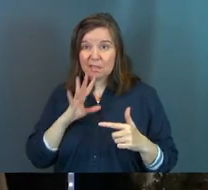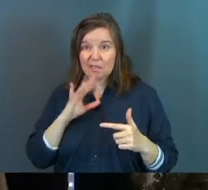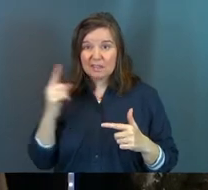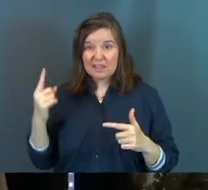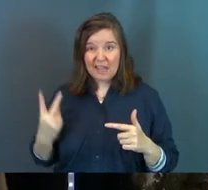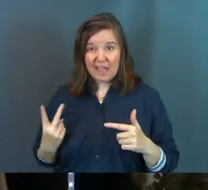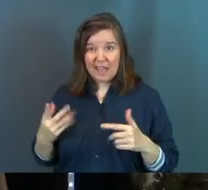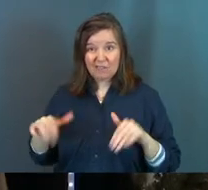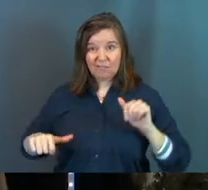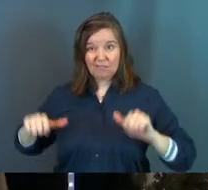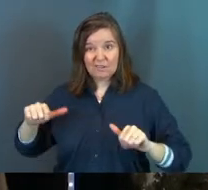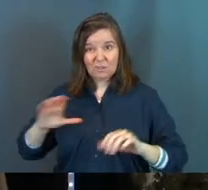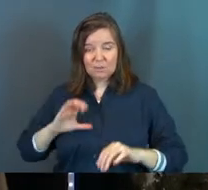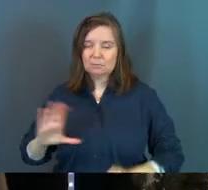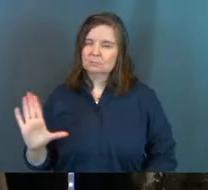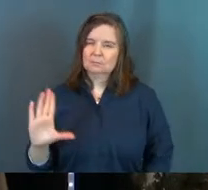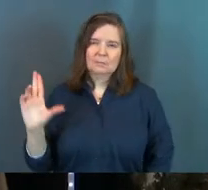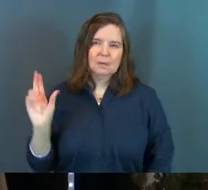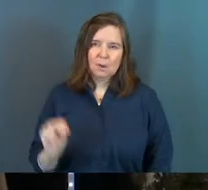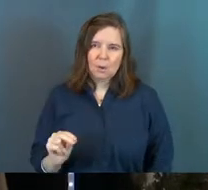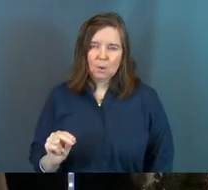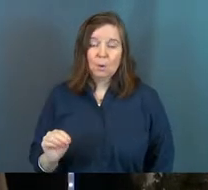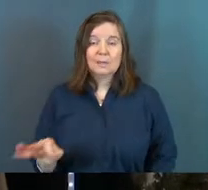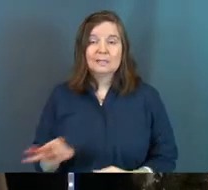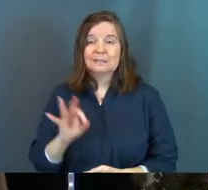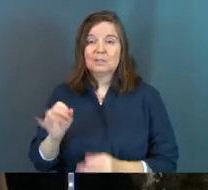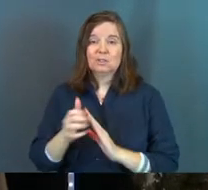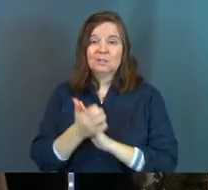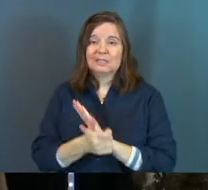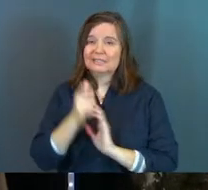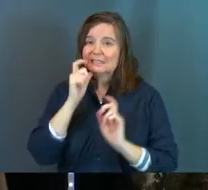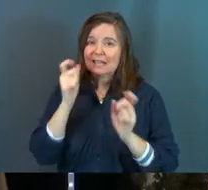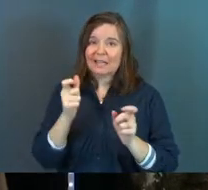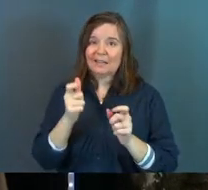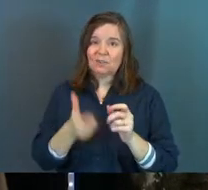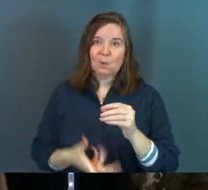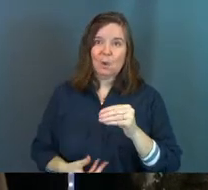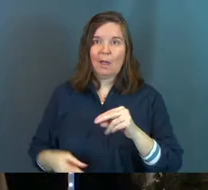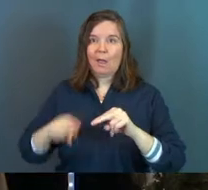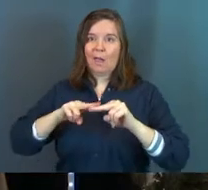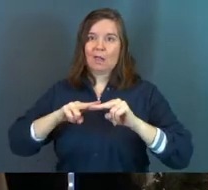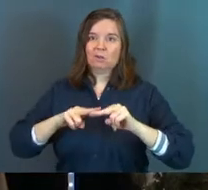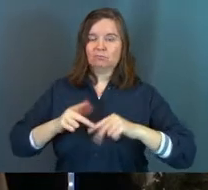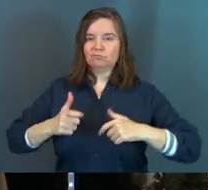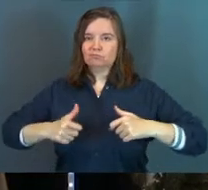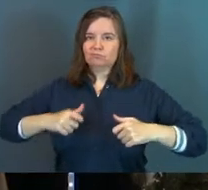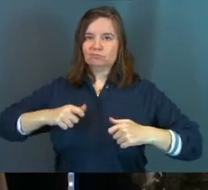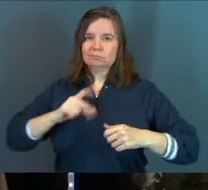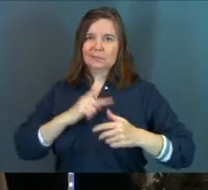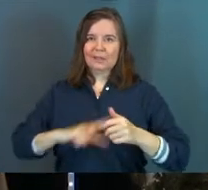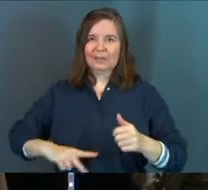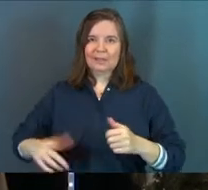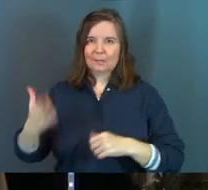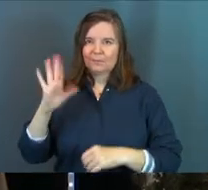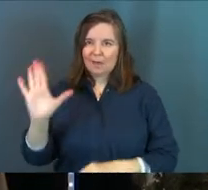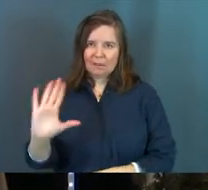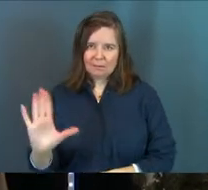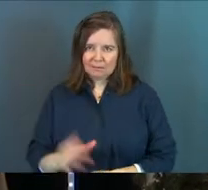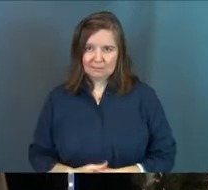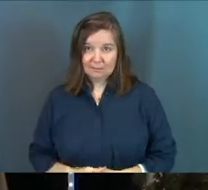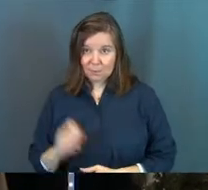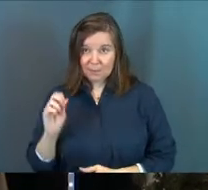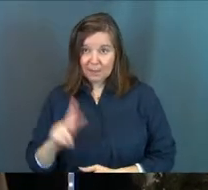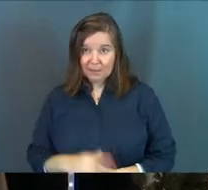Absolutely not. Spiritual gifts in no way ever give you extra status in the kingdom of God.